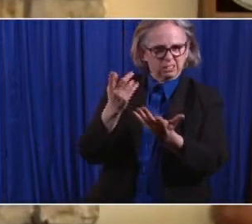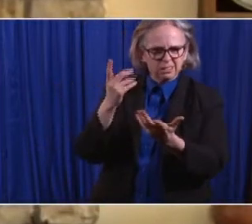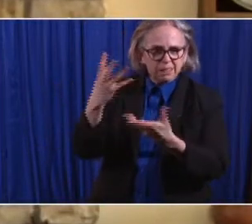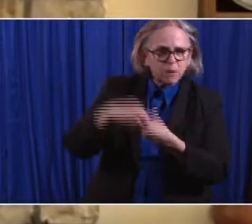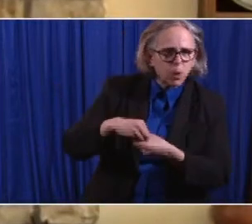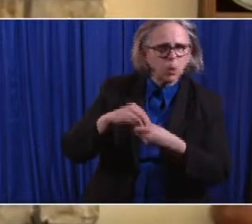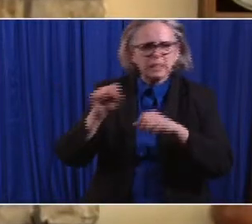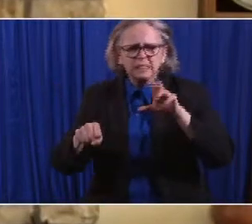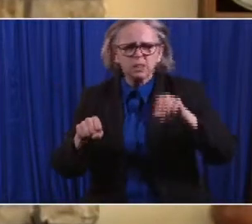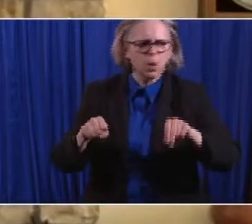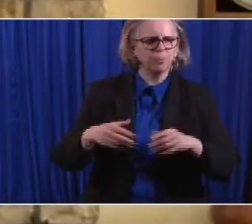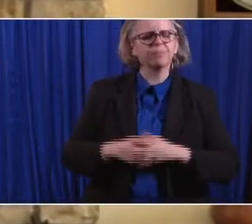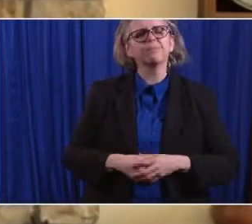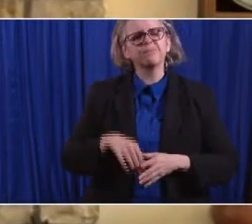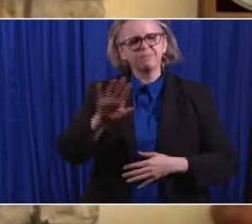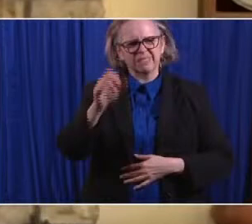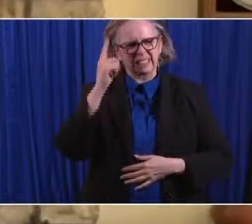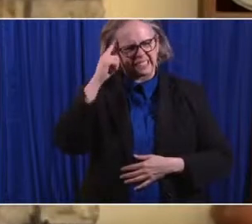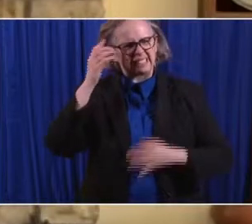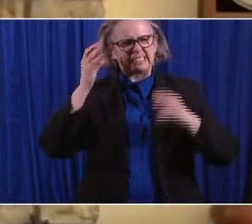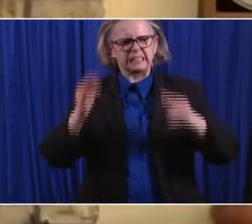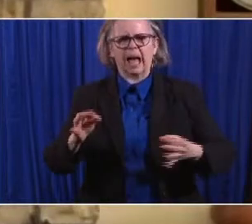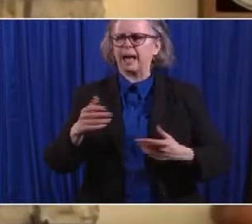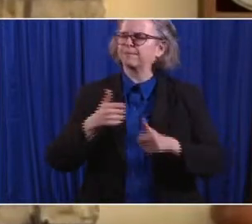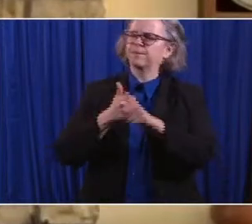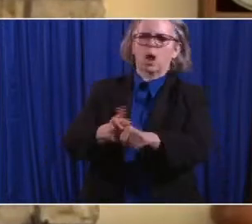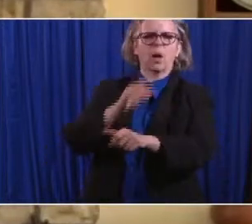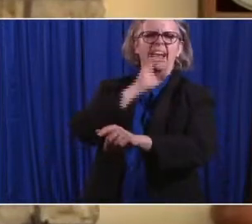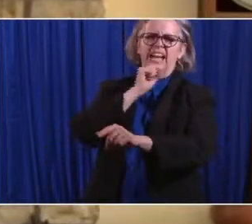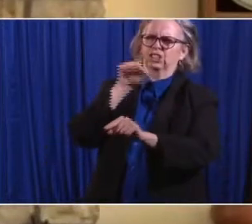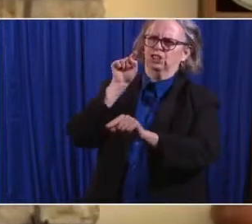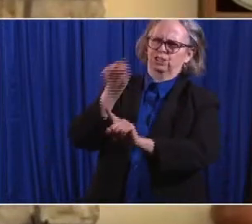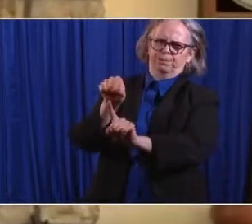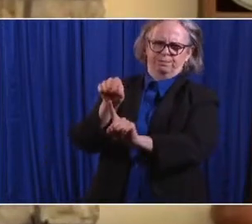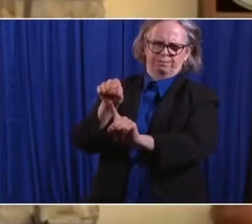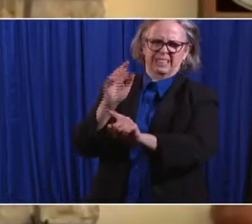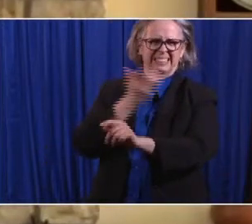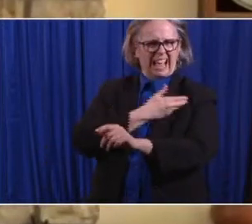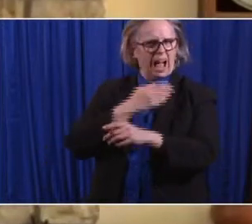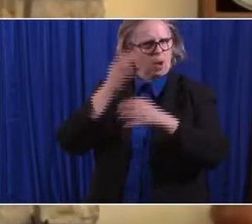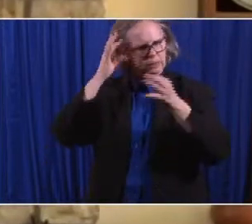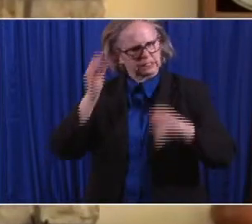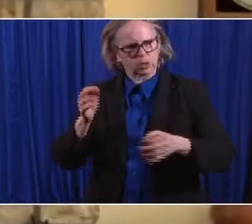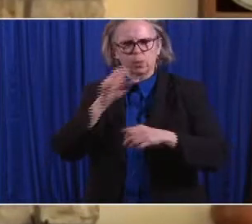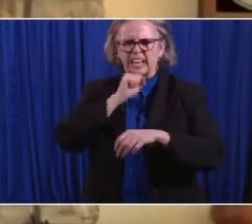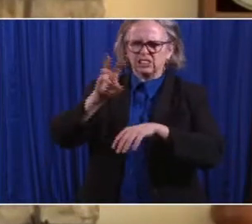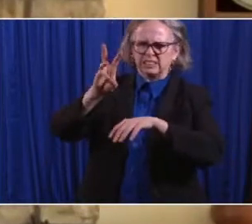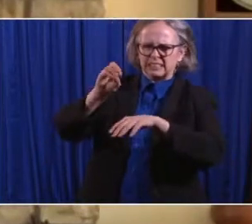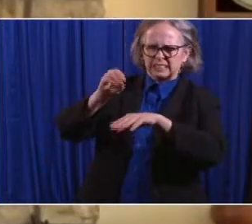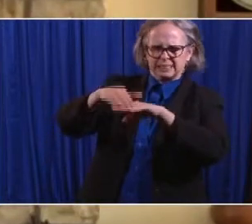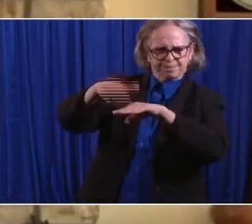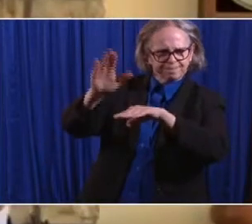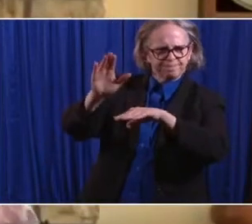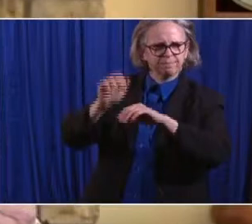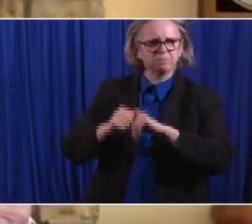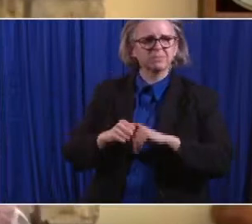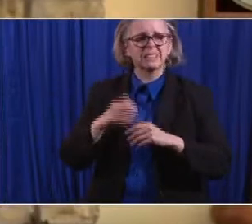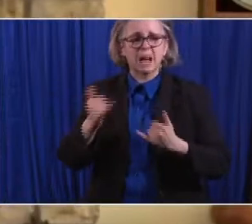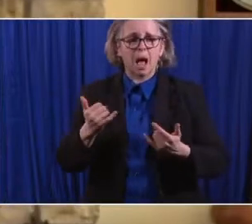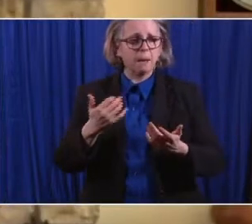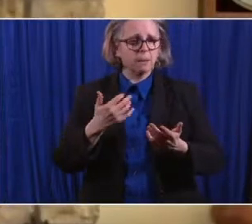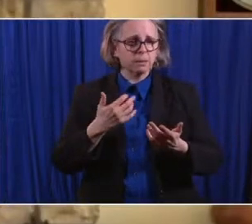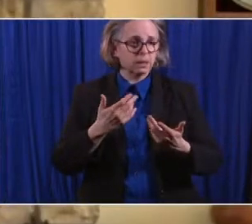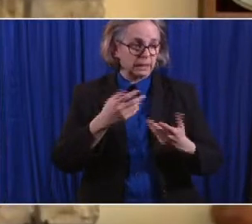on age. So anybody over 65 up until this Thursday, whether they're in prison, not in prison, whoever they